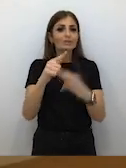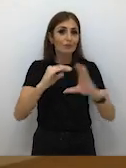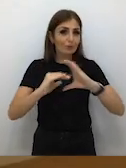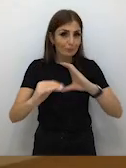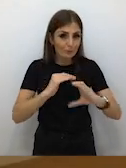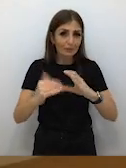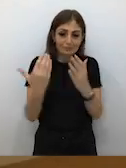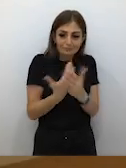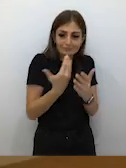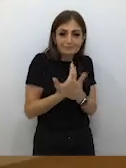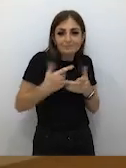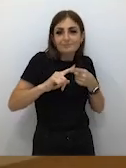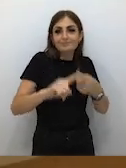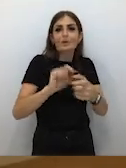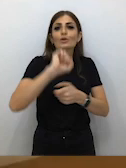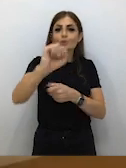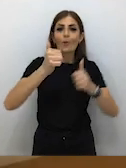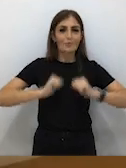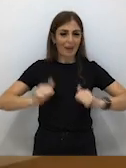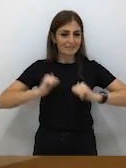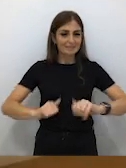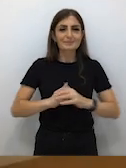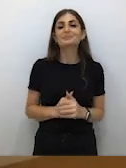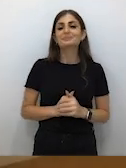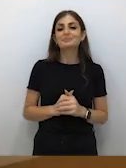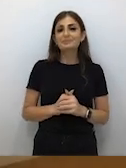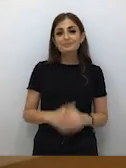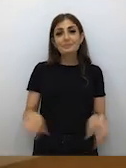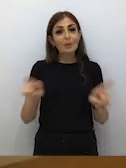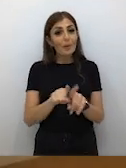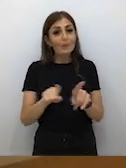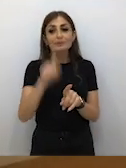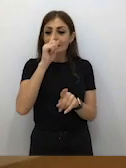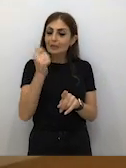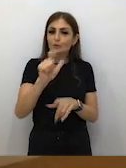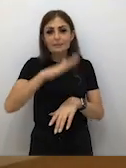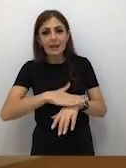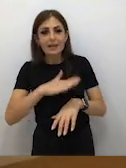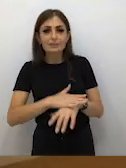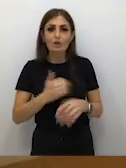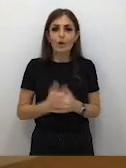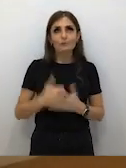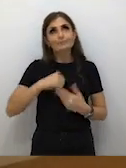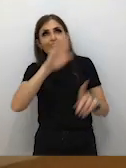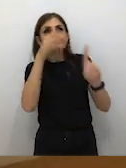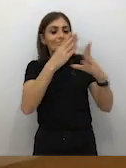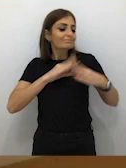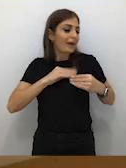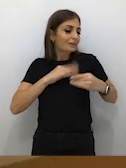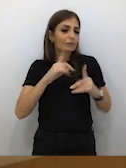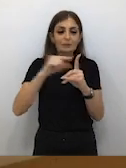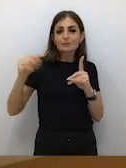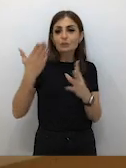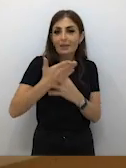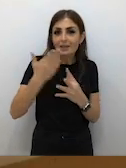of how to communicate and preserve your practice. I was also thankful to be able to use this time in the program to pursue